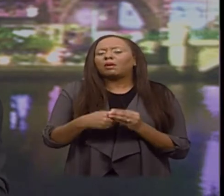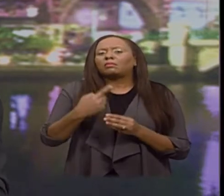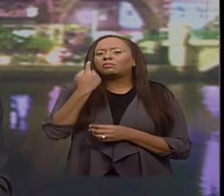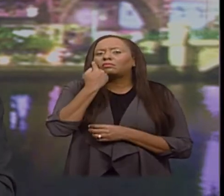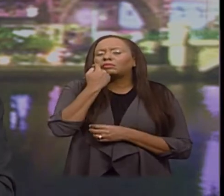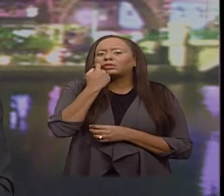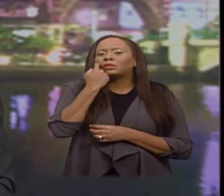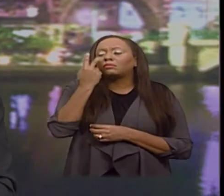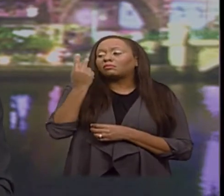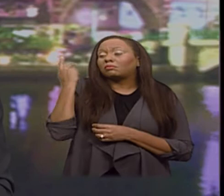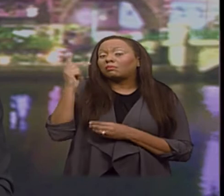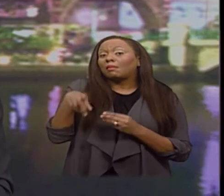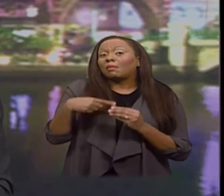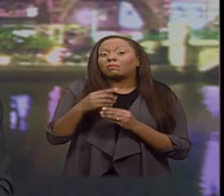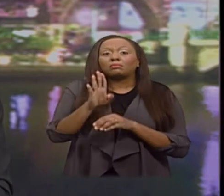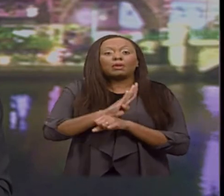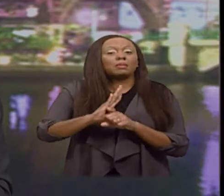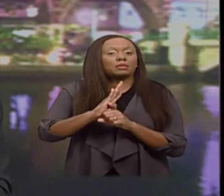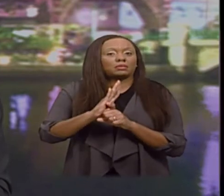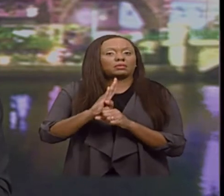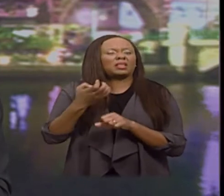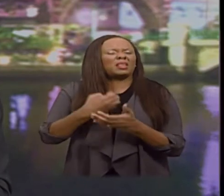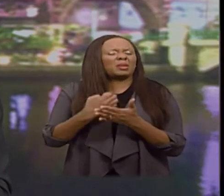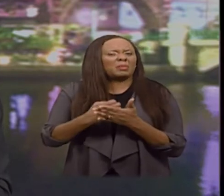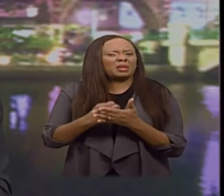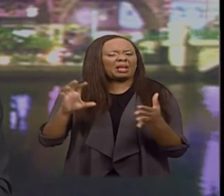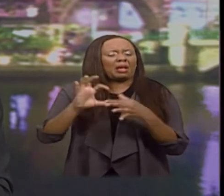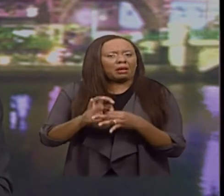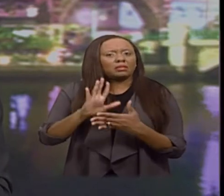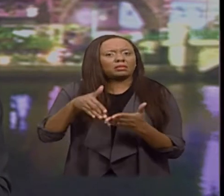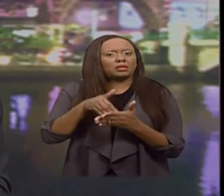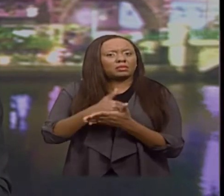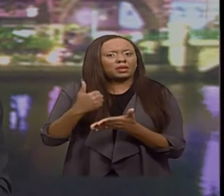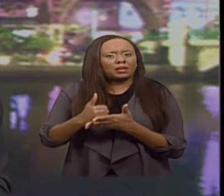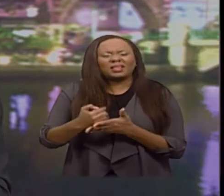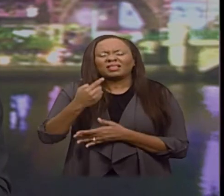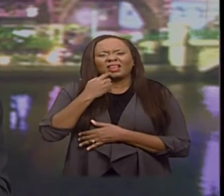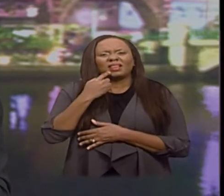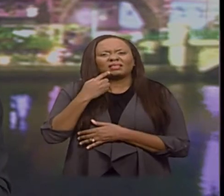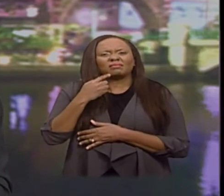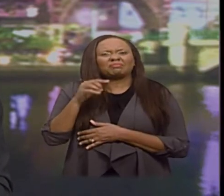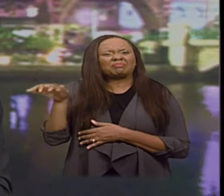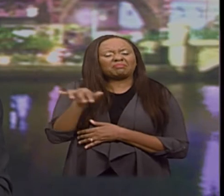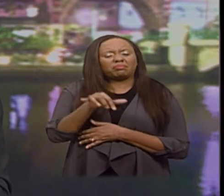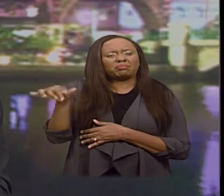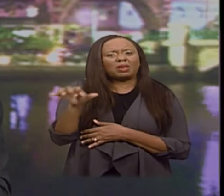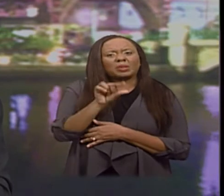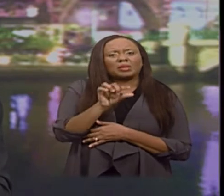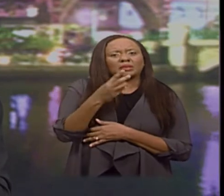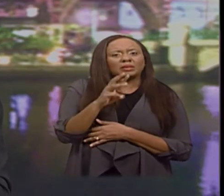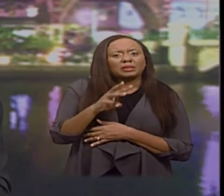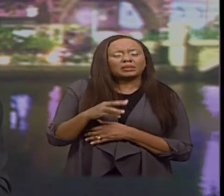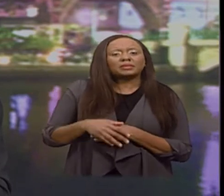for 2017, noting that it actually painted a very similar picture to the 2016 economic review. Speaking to the